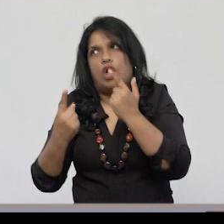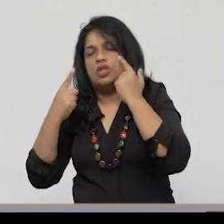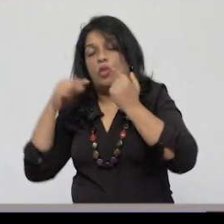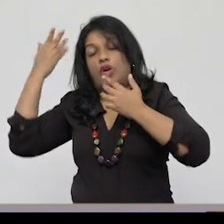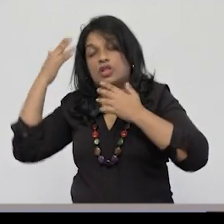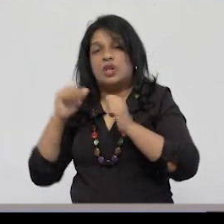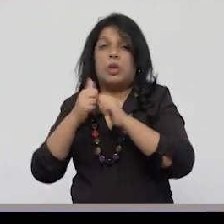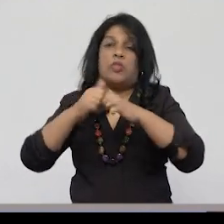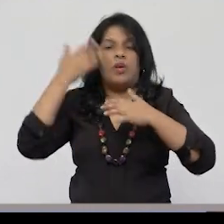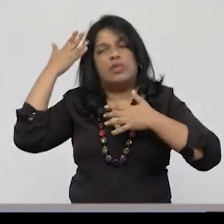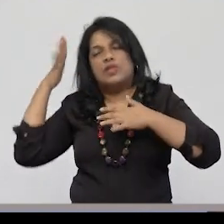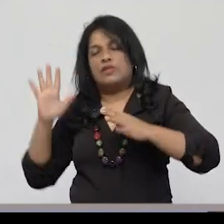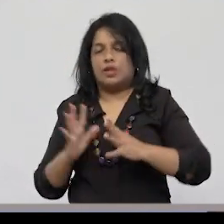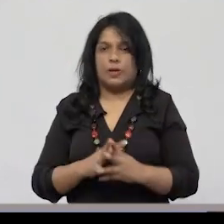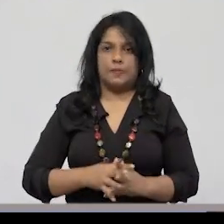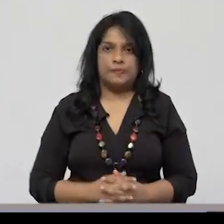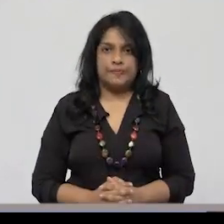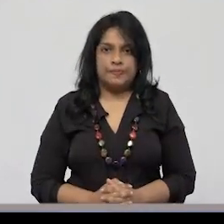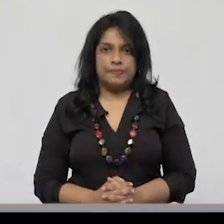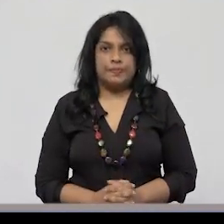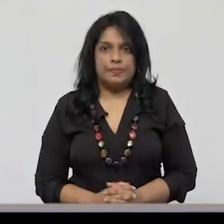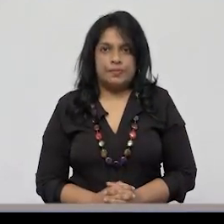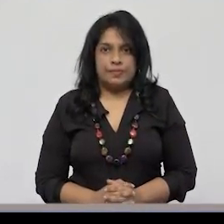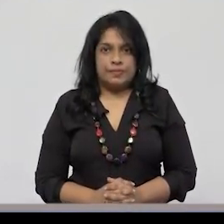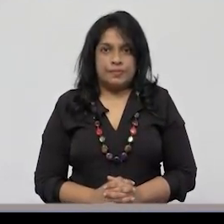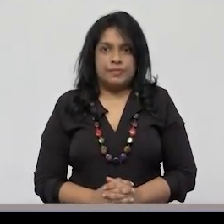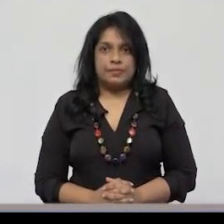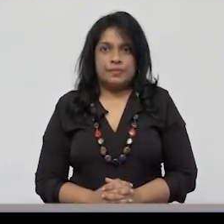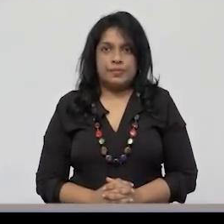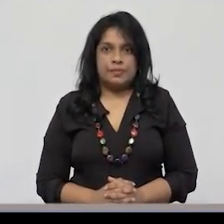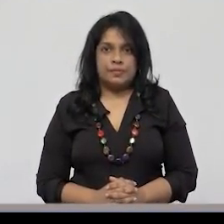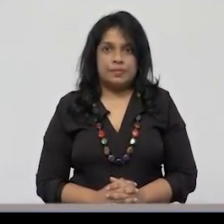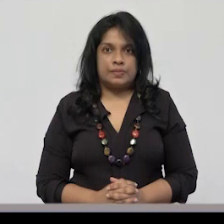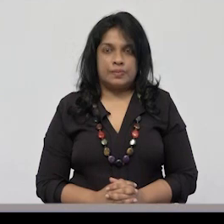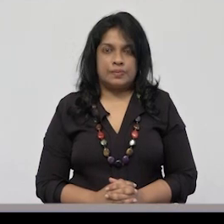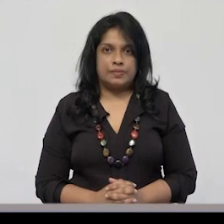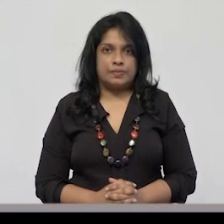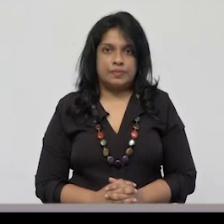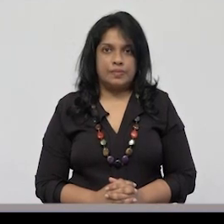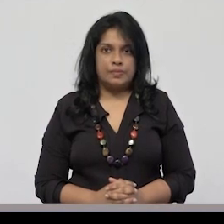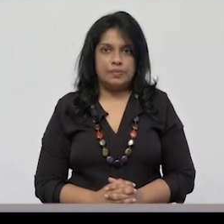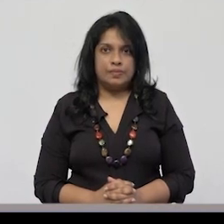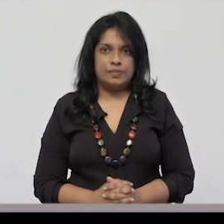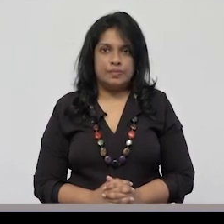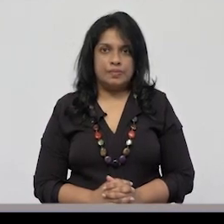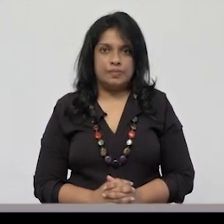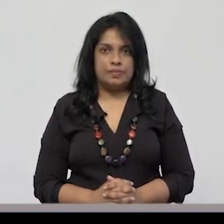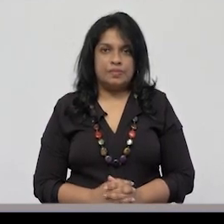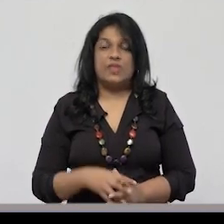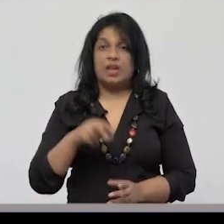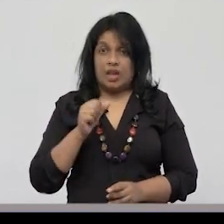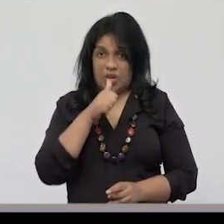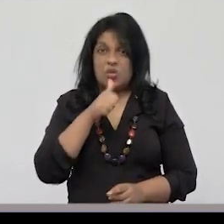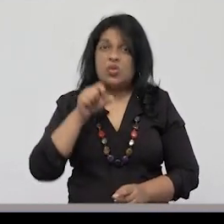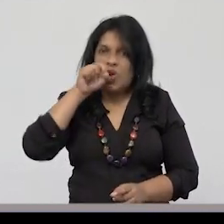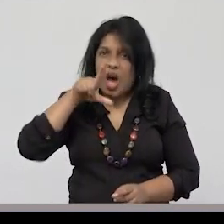and your spiritual rest, you're in big trouble. And I'm telling you, sometimes when you start flipping through for rest the TV,